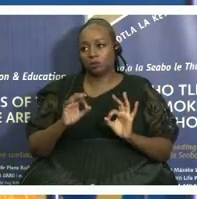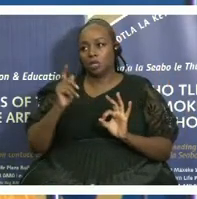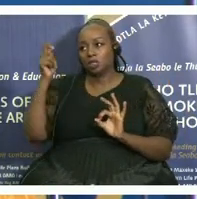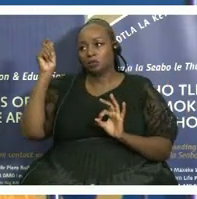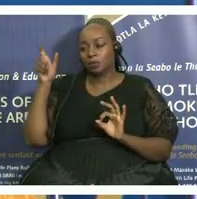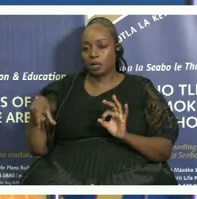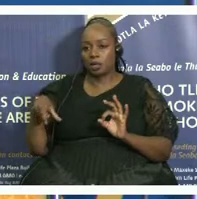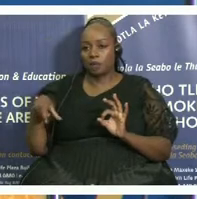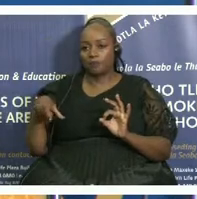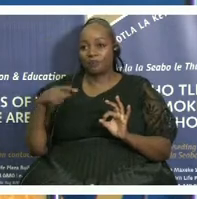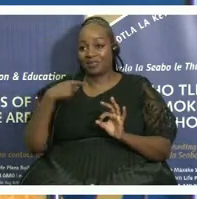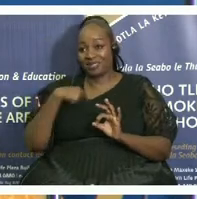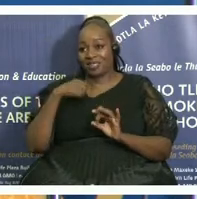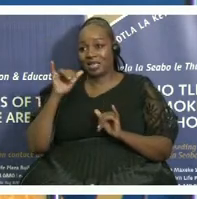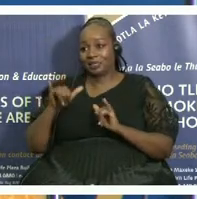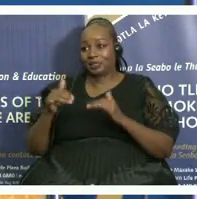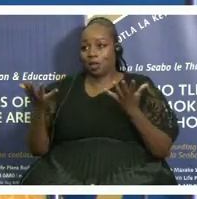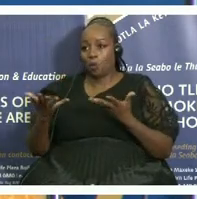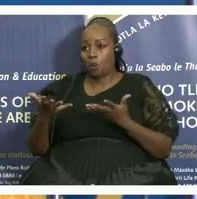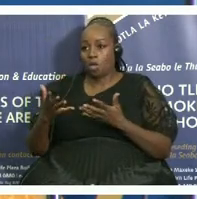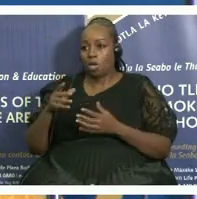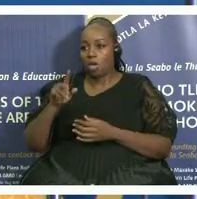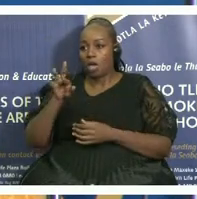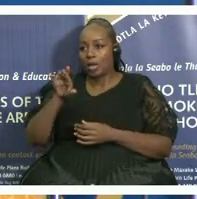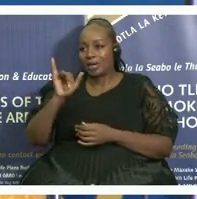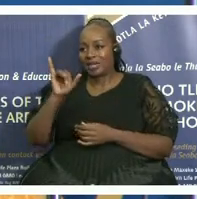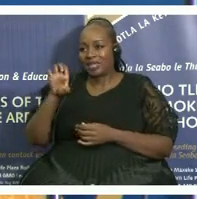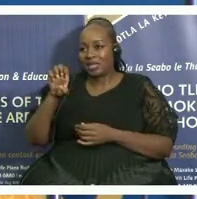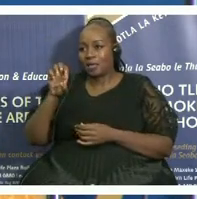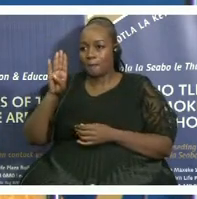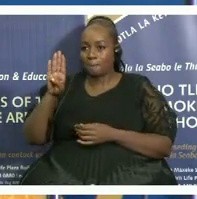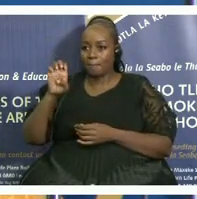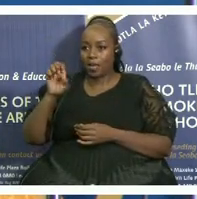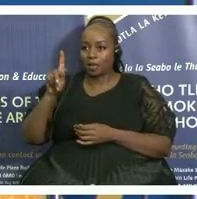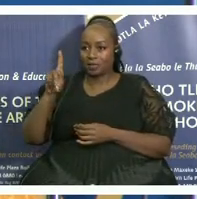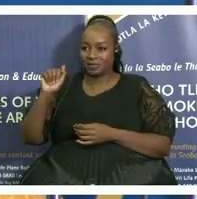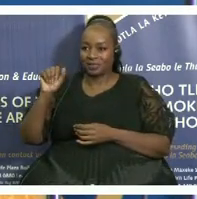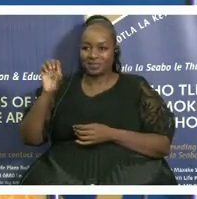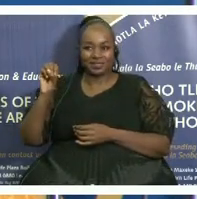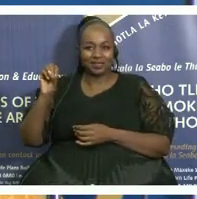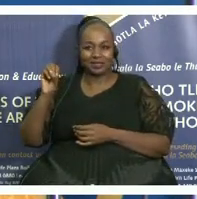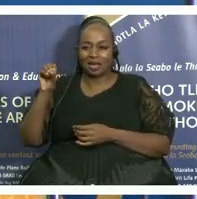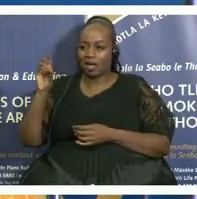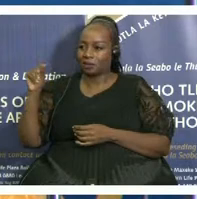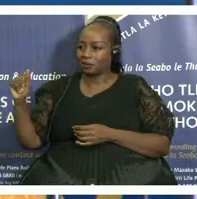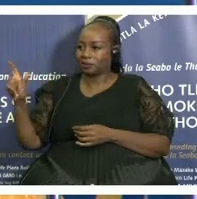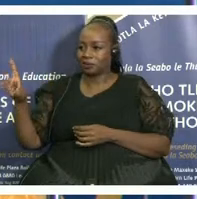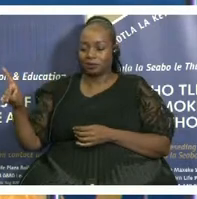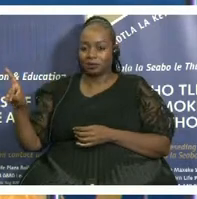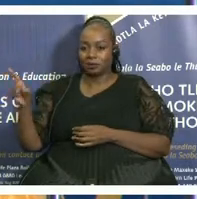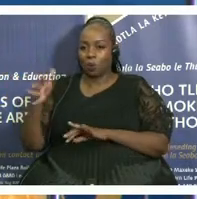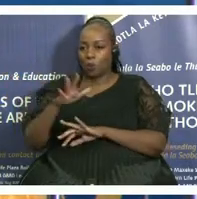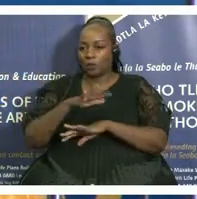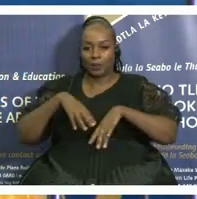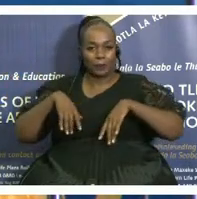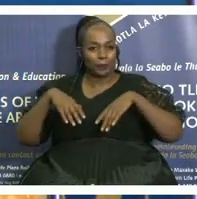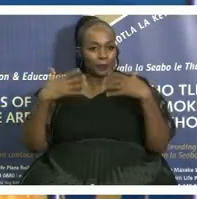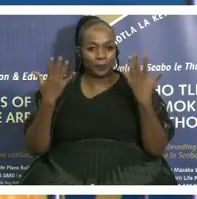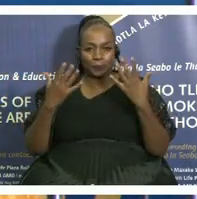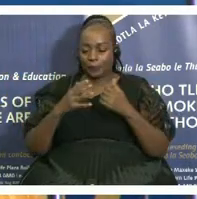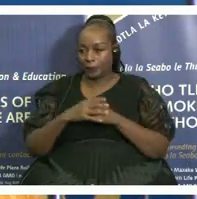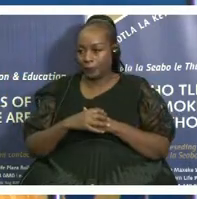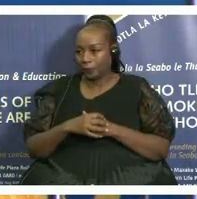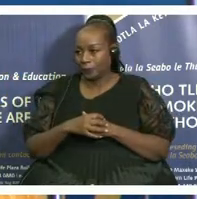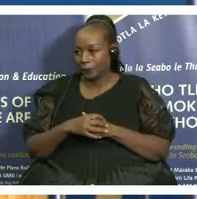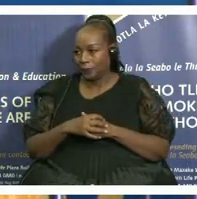Ribekstad. For Nagwengata, Meti Afela, Habitin Ribekstad. Me